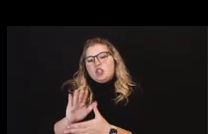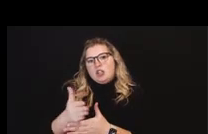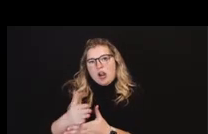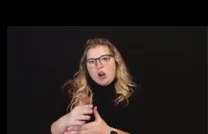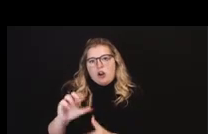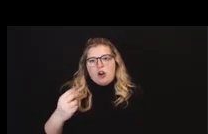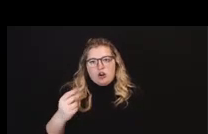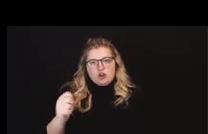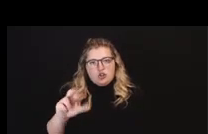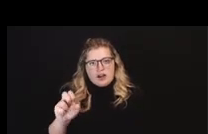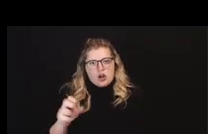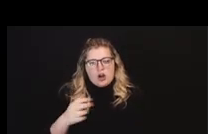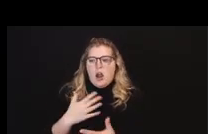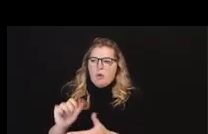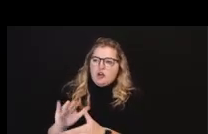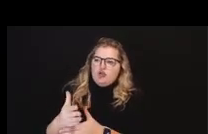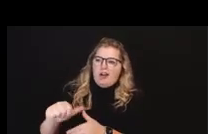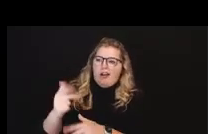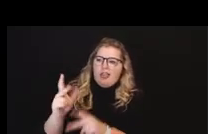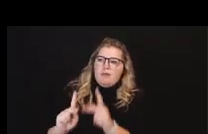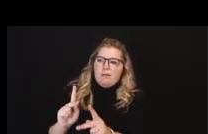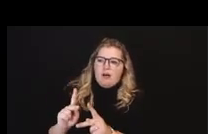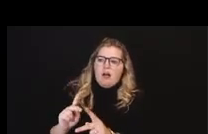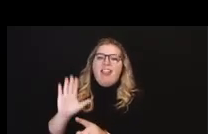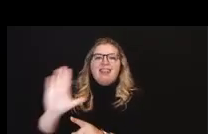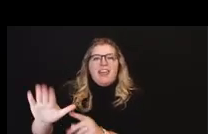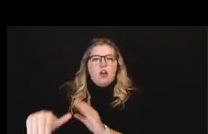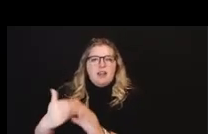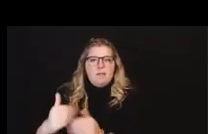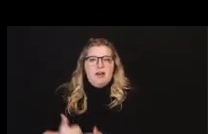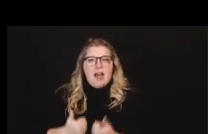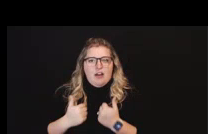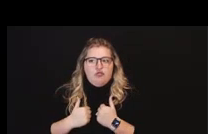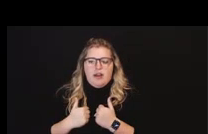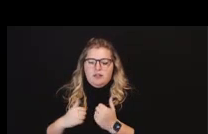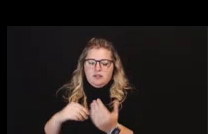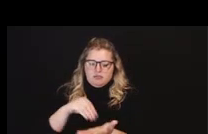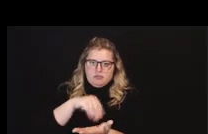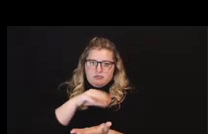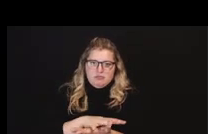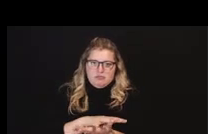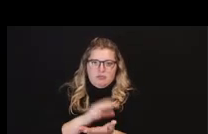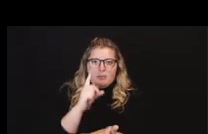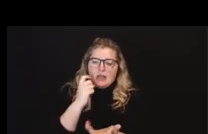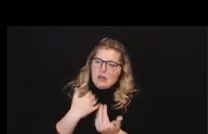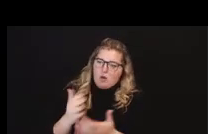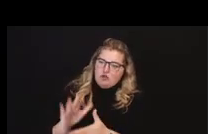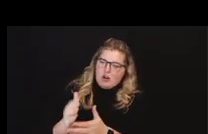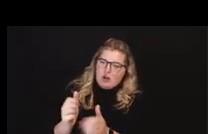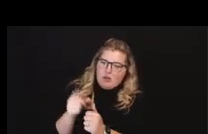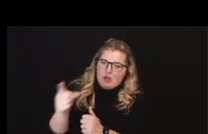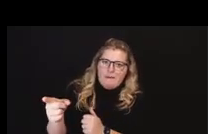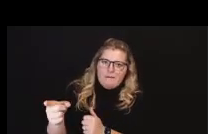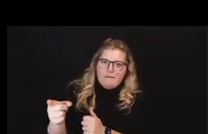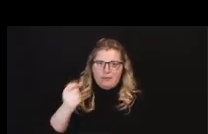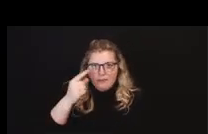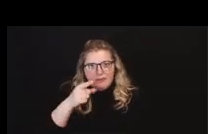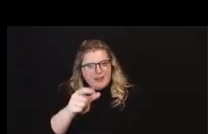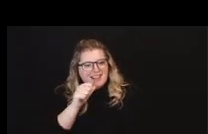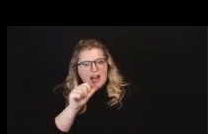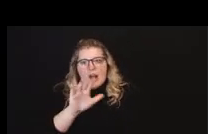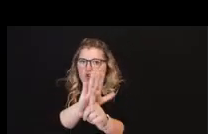share this thing with some other users, put their email address here or email addresses because I want to share this with someone else. Well, that's not your email